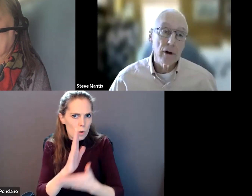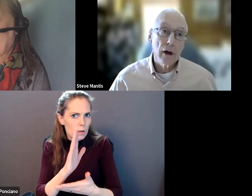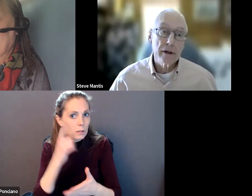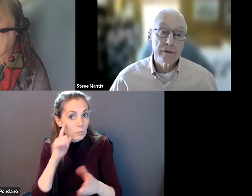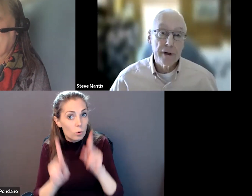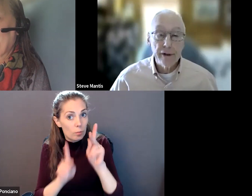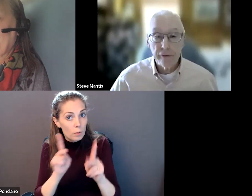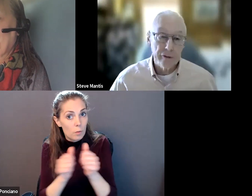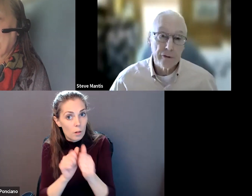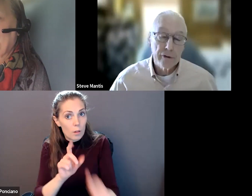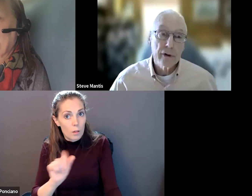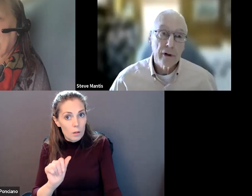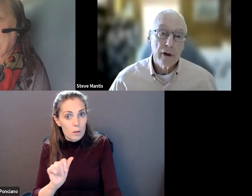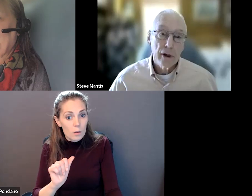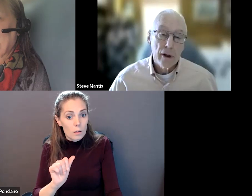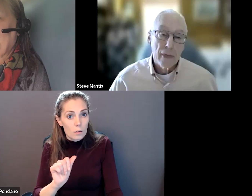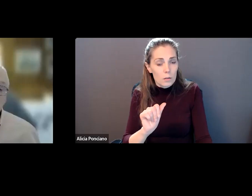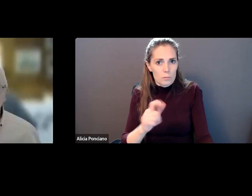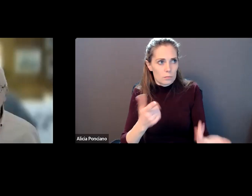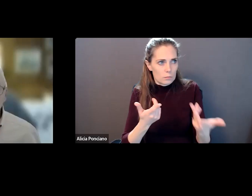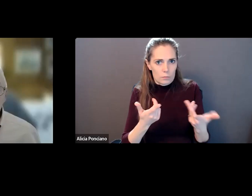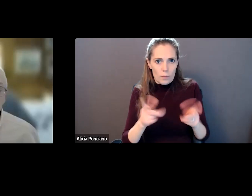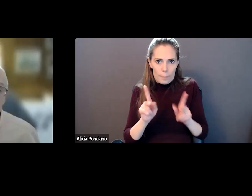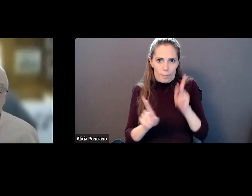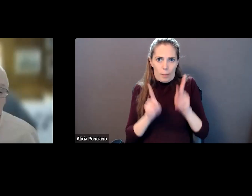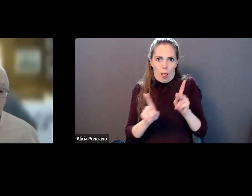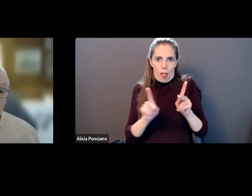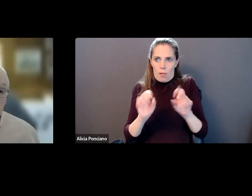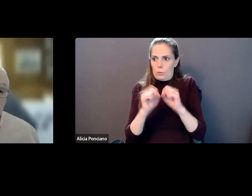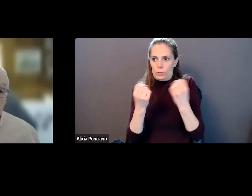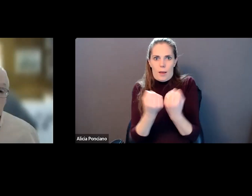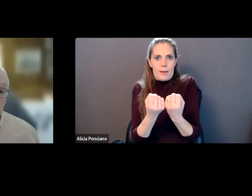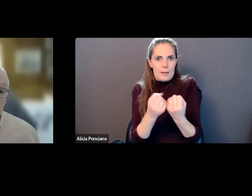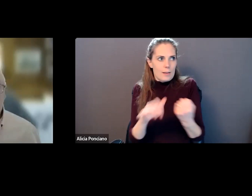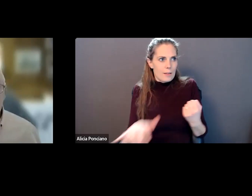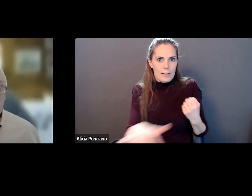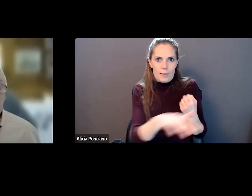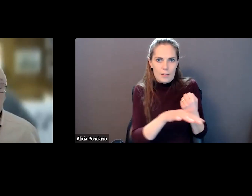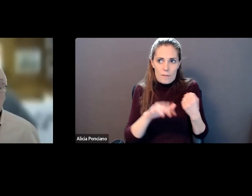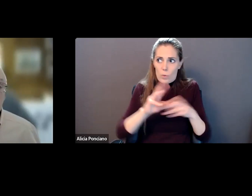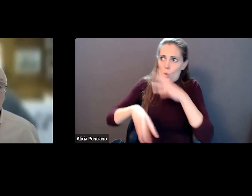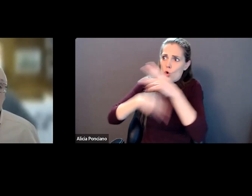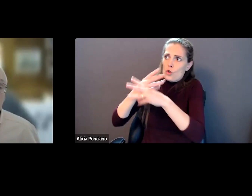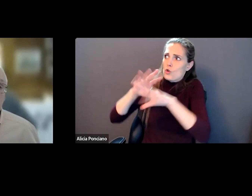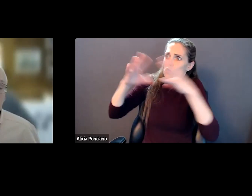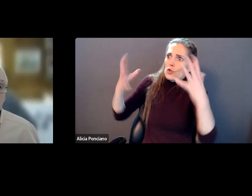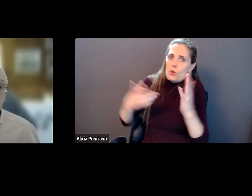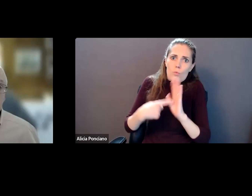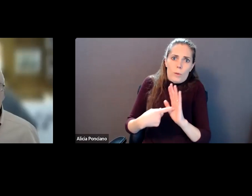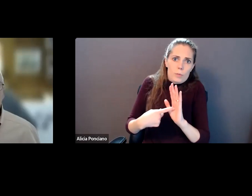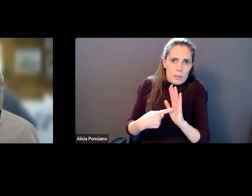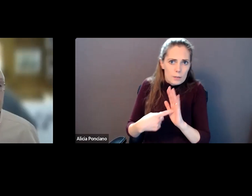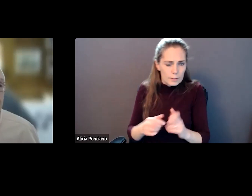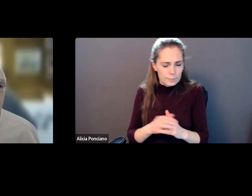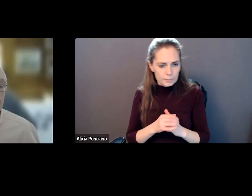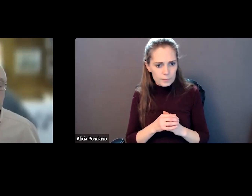as citizens of our country and of the world, really.